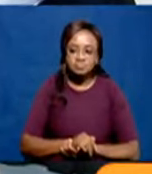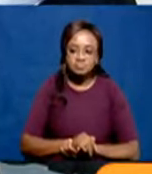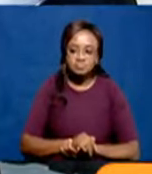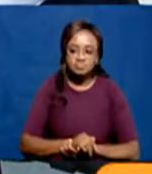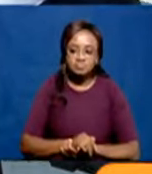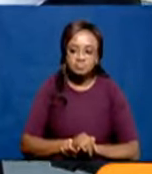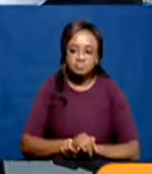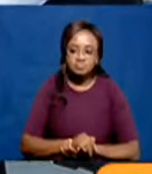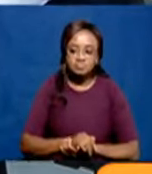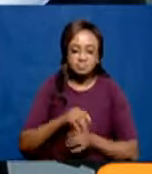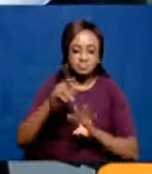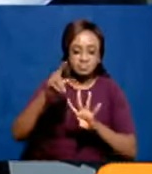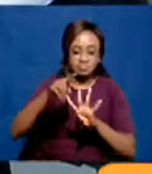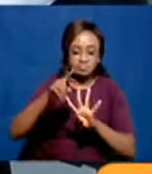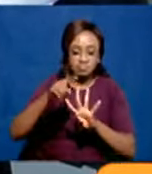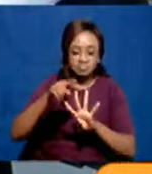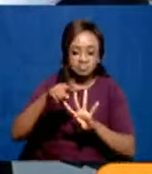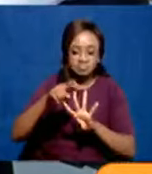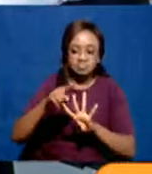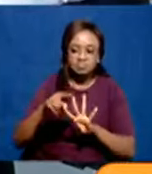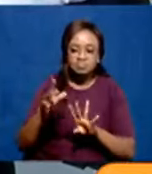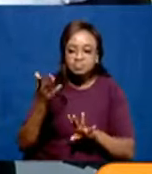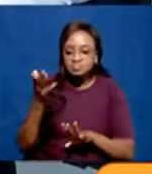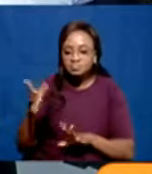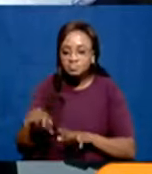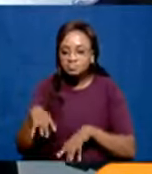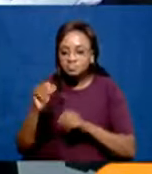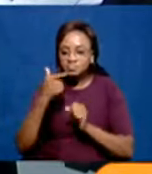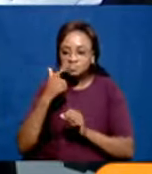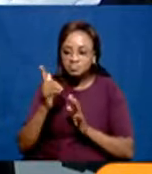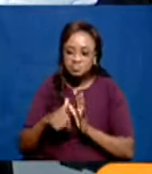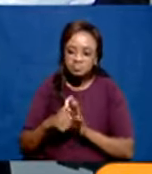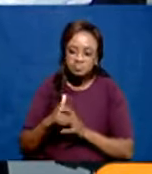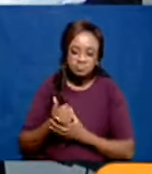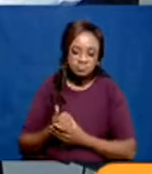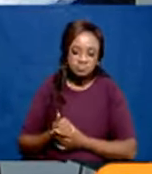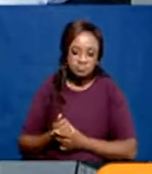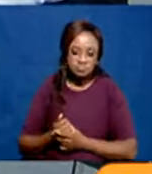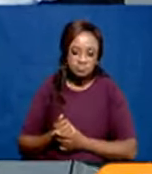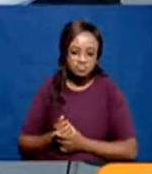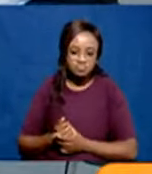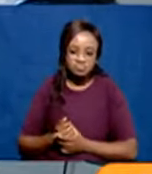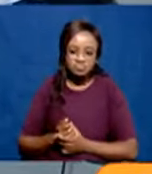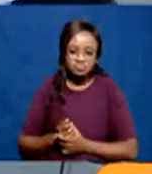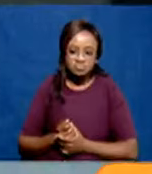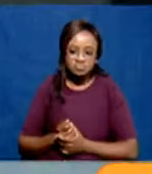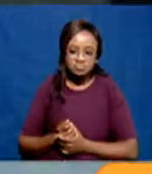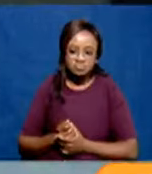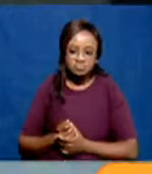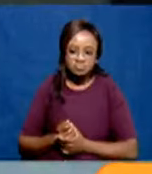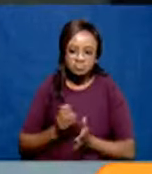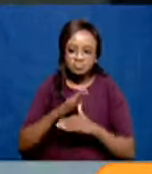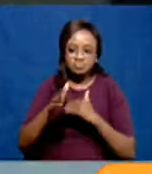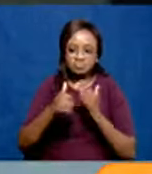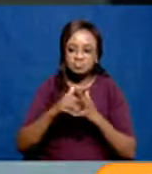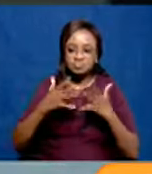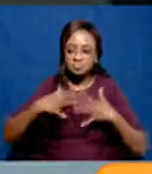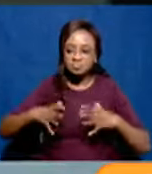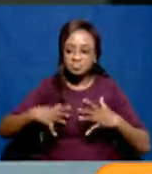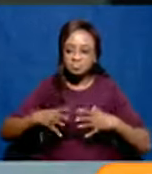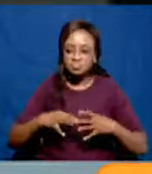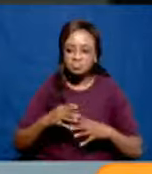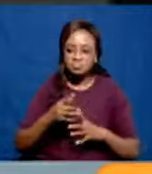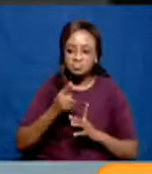where Chair is saying emergency services, even in the current regulations, it's said that everybody should receive. But we've